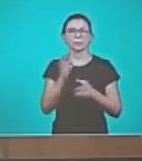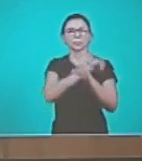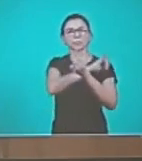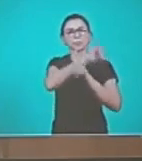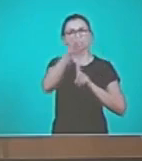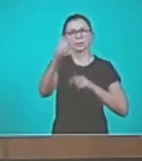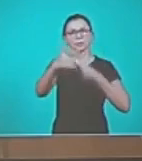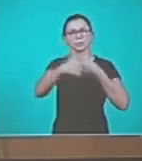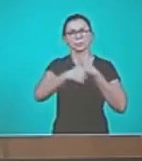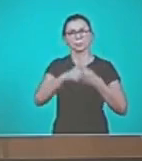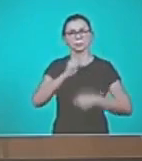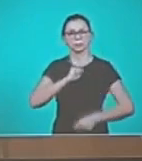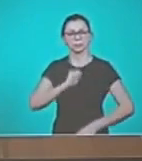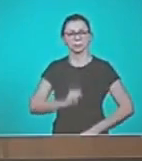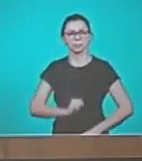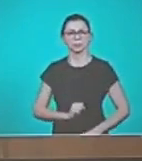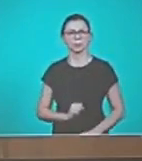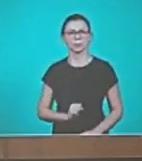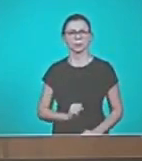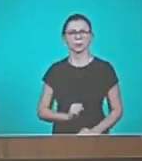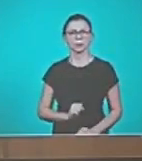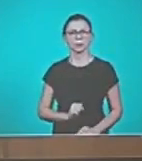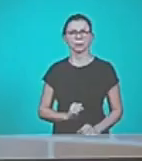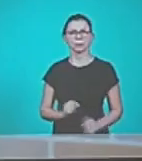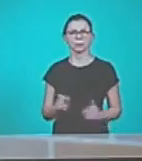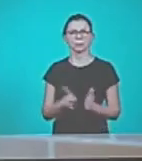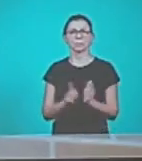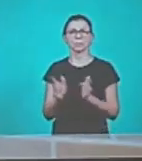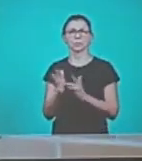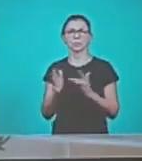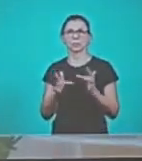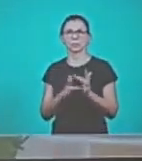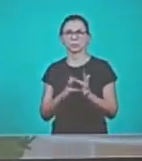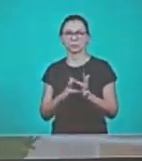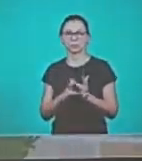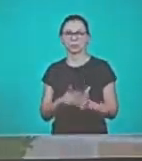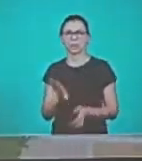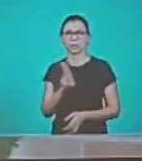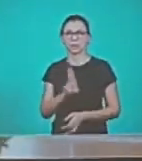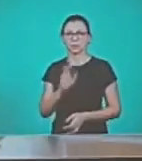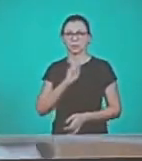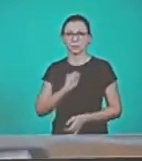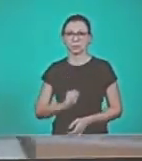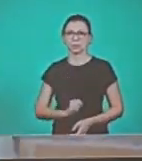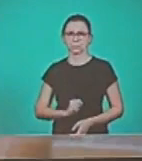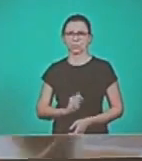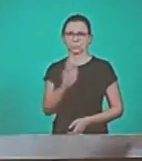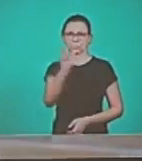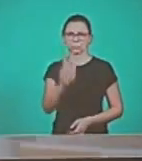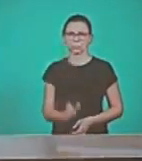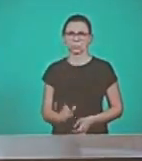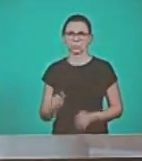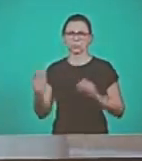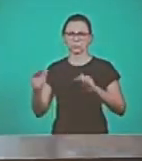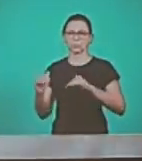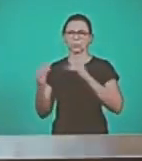the role of the priest, which is the role of Jesus, because they use the role